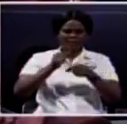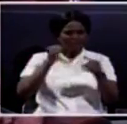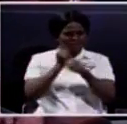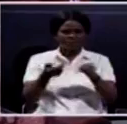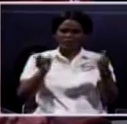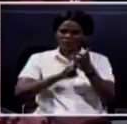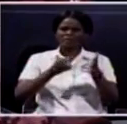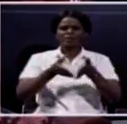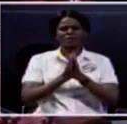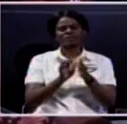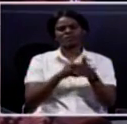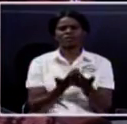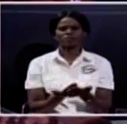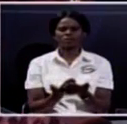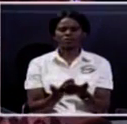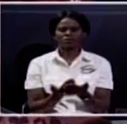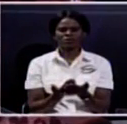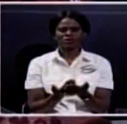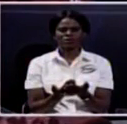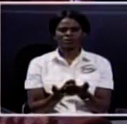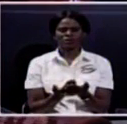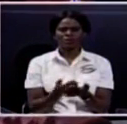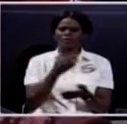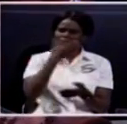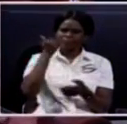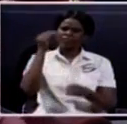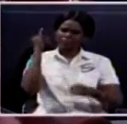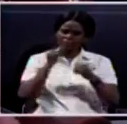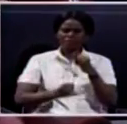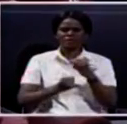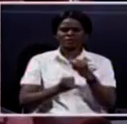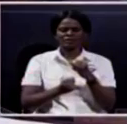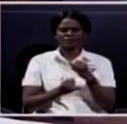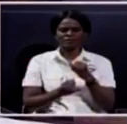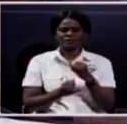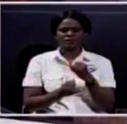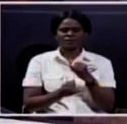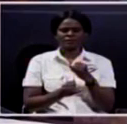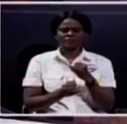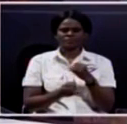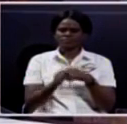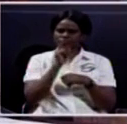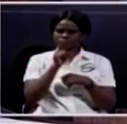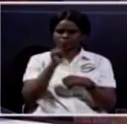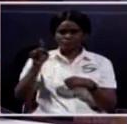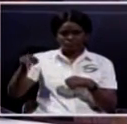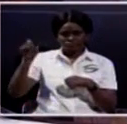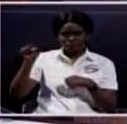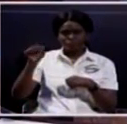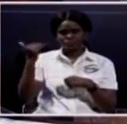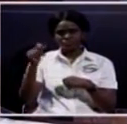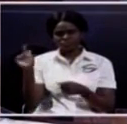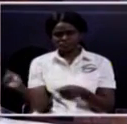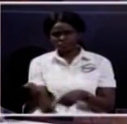for the hoys and slashers. This practice must be revisited. But you're not being realistic, P.S. You know that slashers,